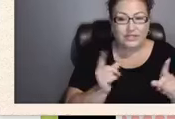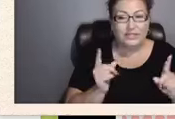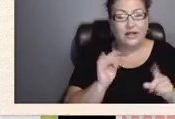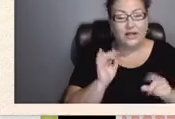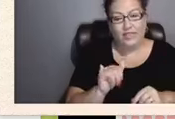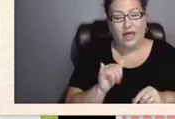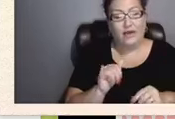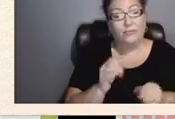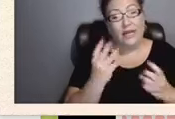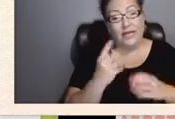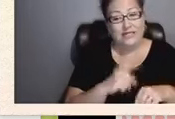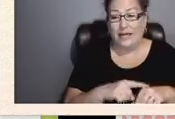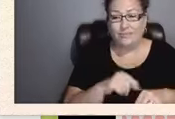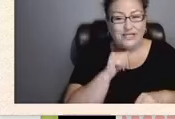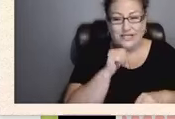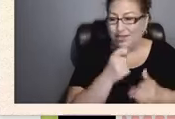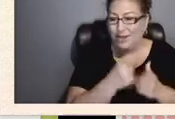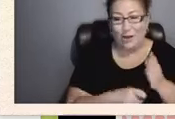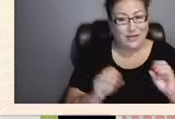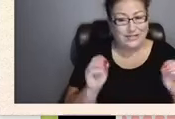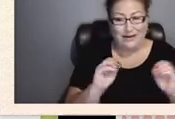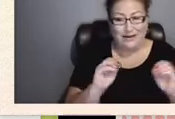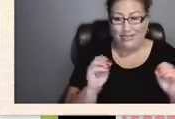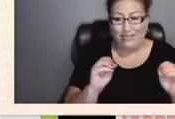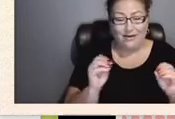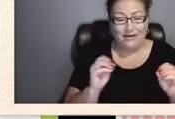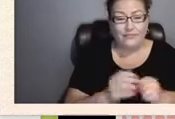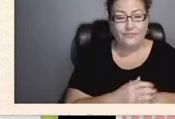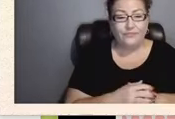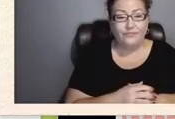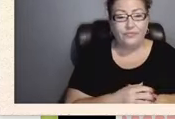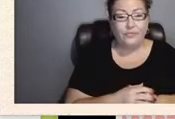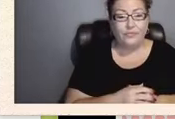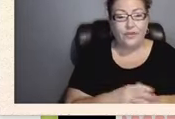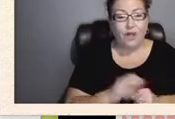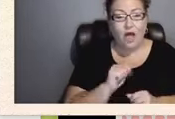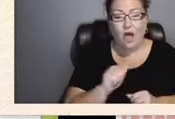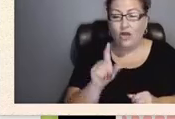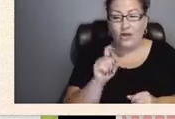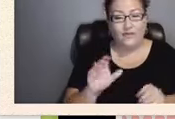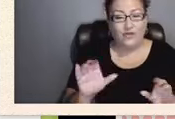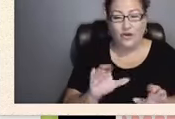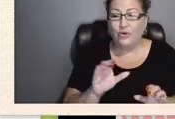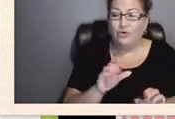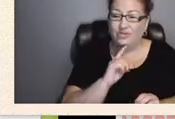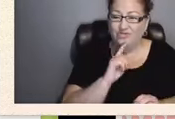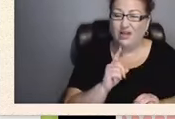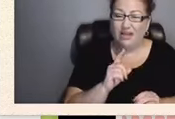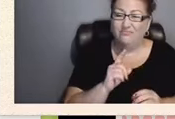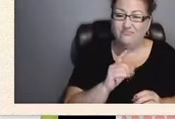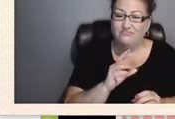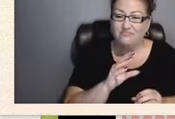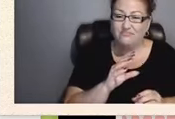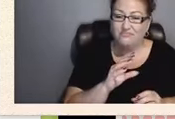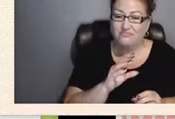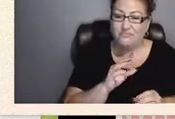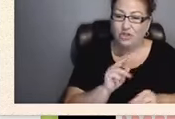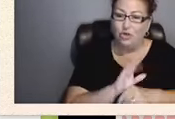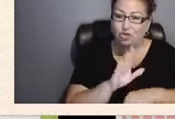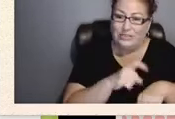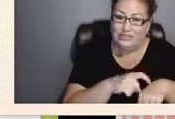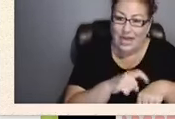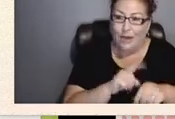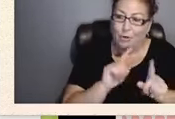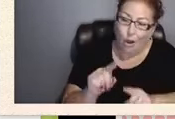times it doesn't cost a penny, and all you have to do is invest your time to go to these things, and it is well worth